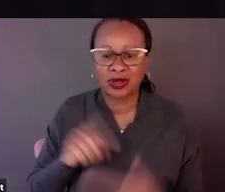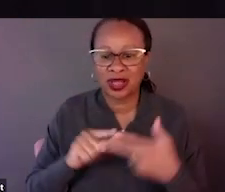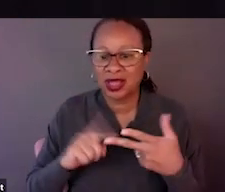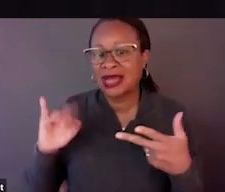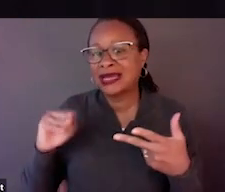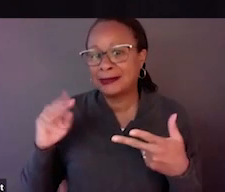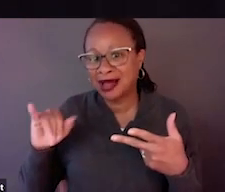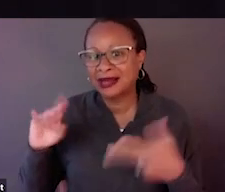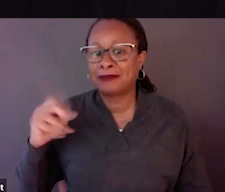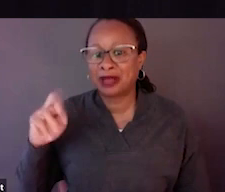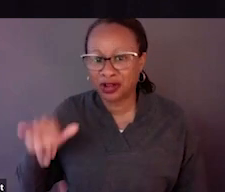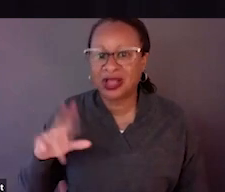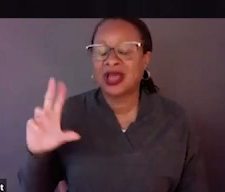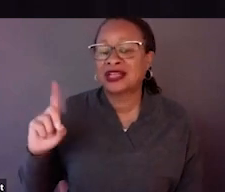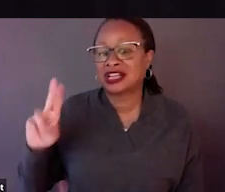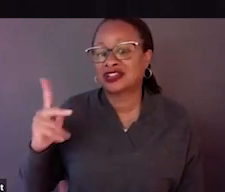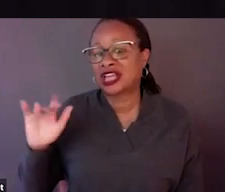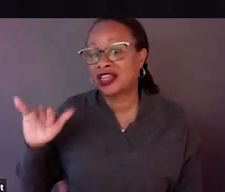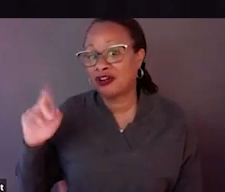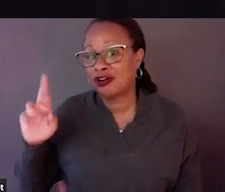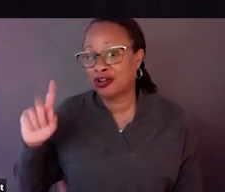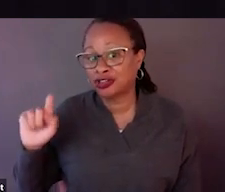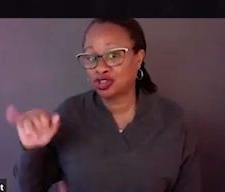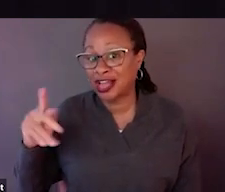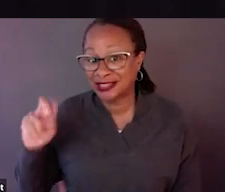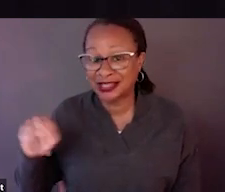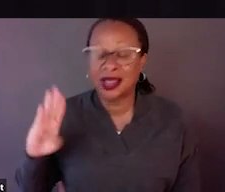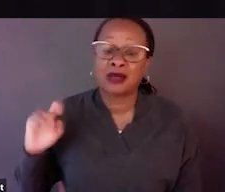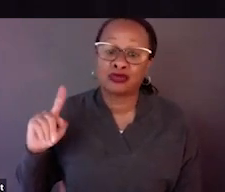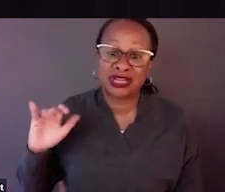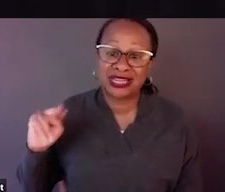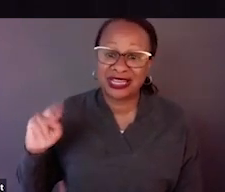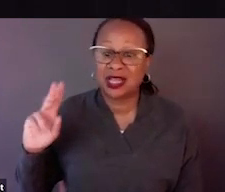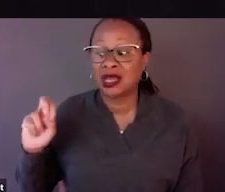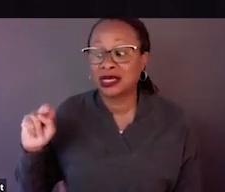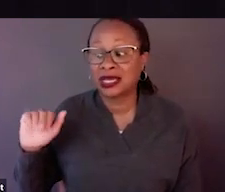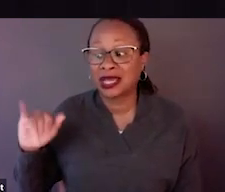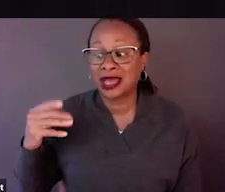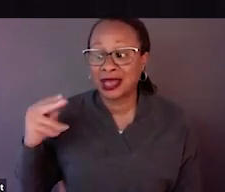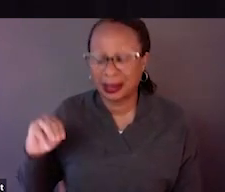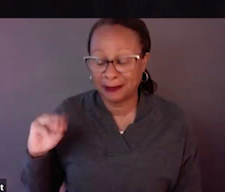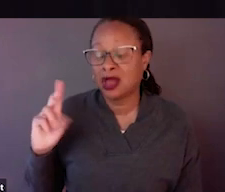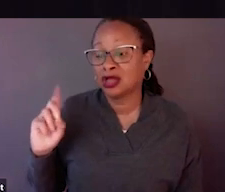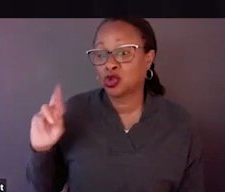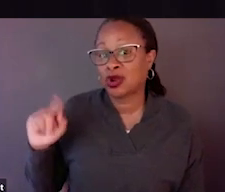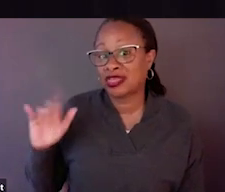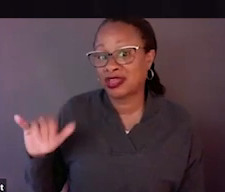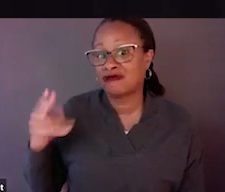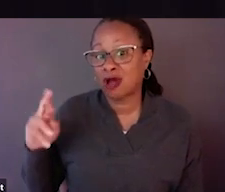Imani Perry, Dr. Kelly Carter Jackson, Dr. Carol Anderson, Brittany Packnick Cunningham, Dr. Dorothy Roberts, Dr. Elizabeth